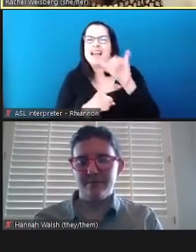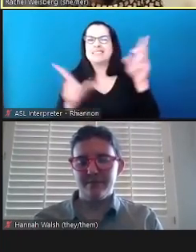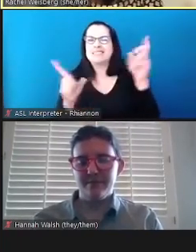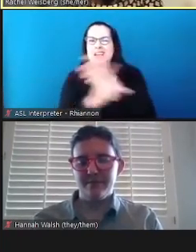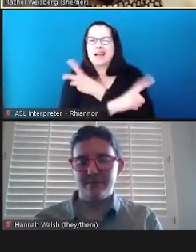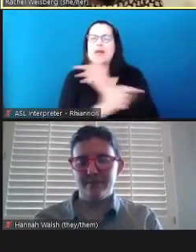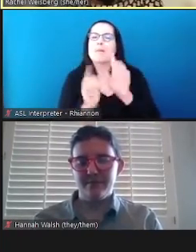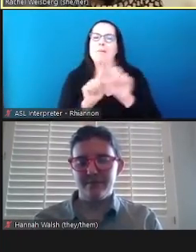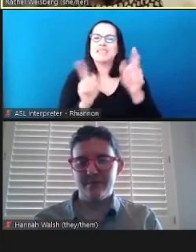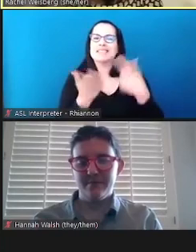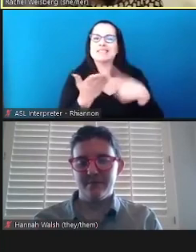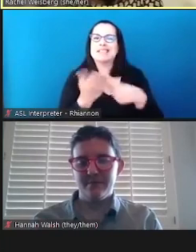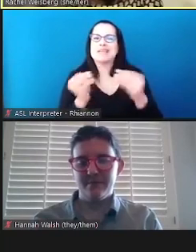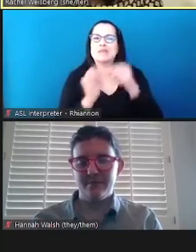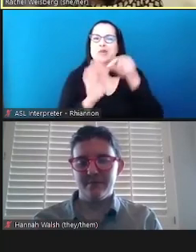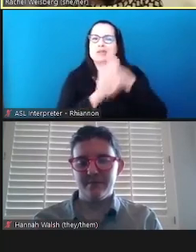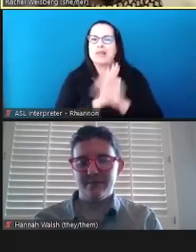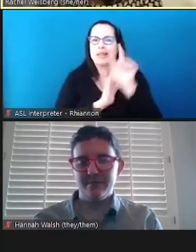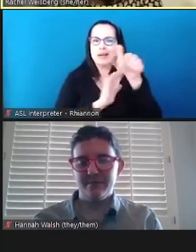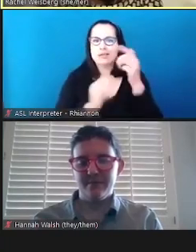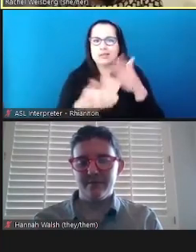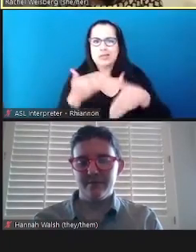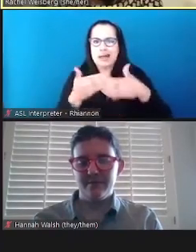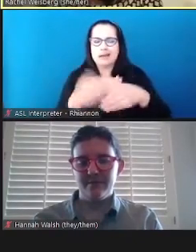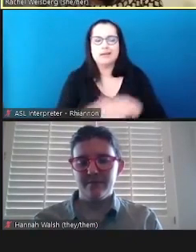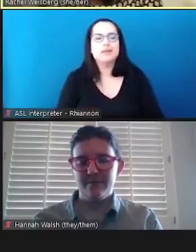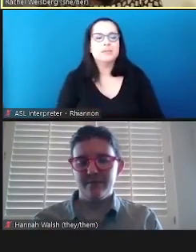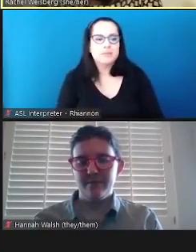more detail towards the end.